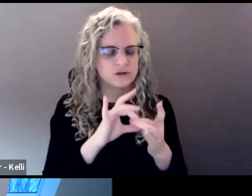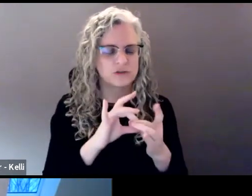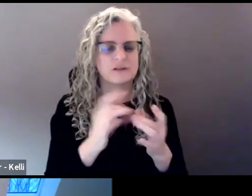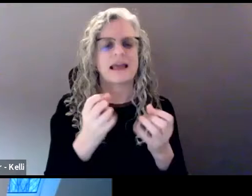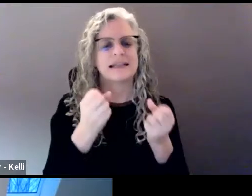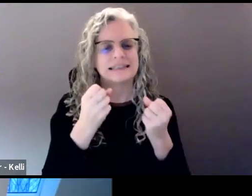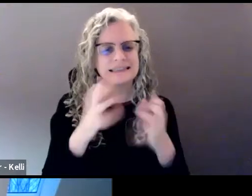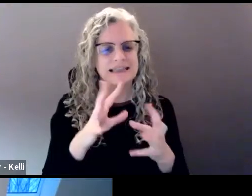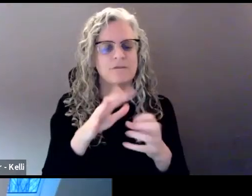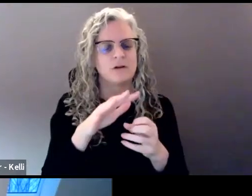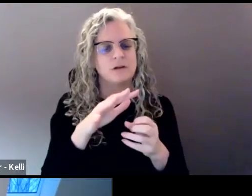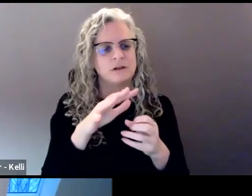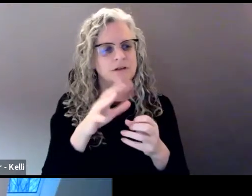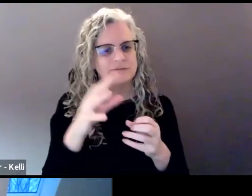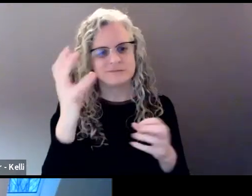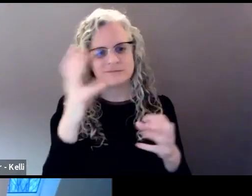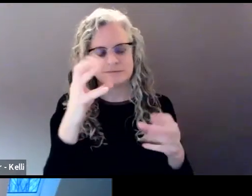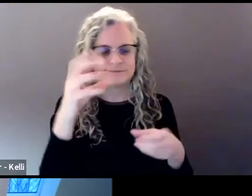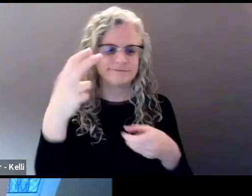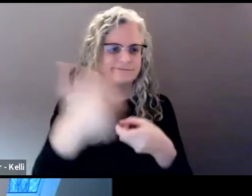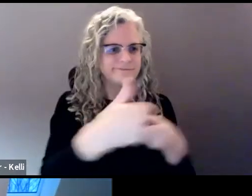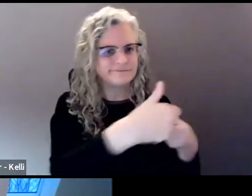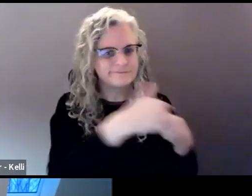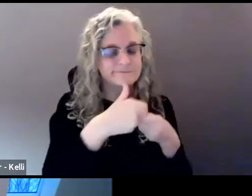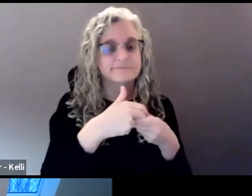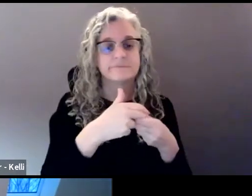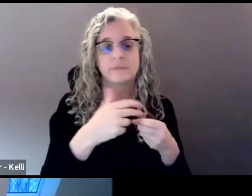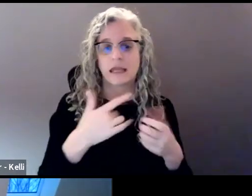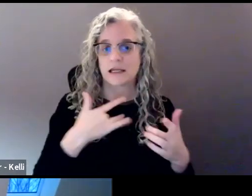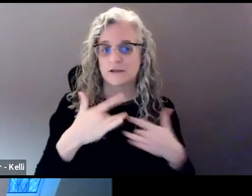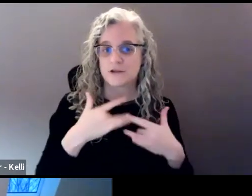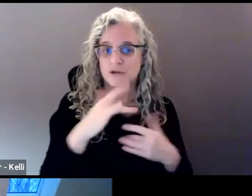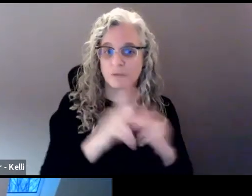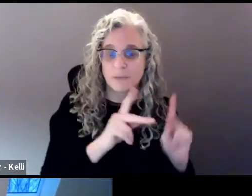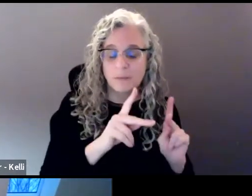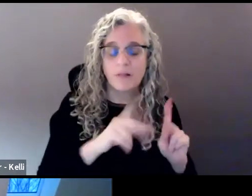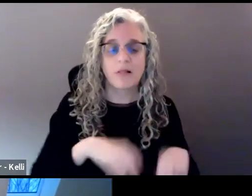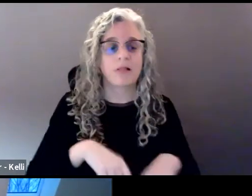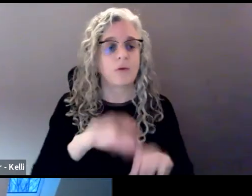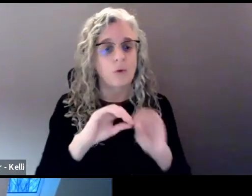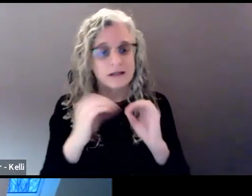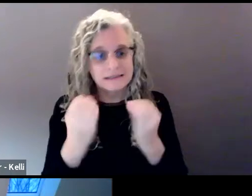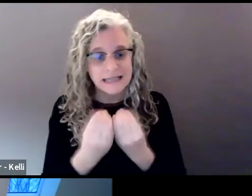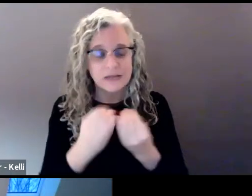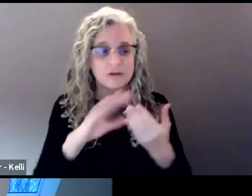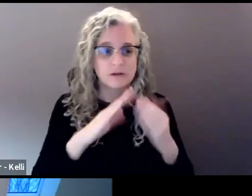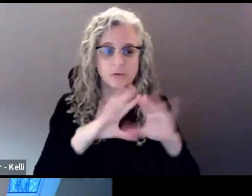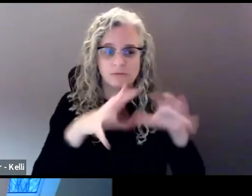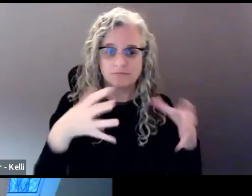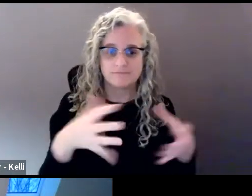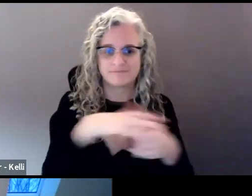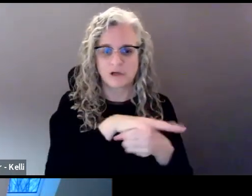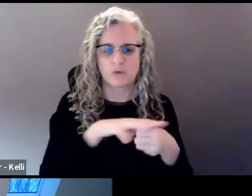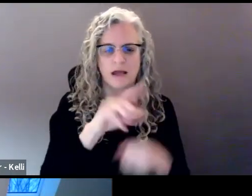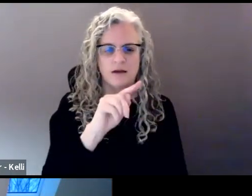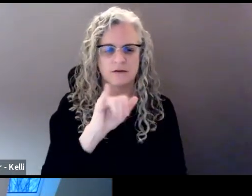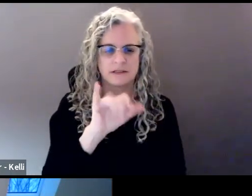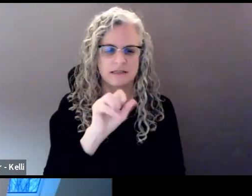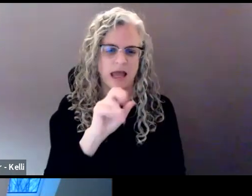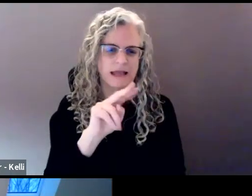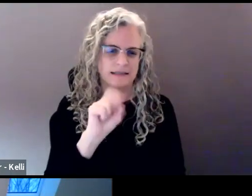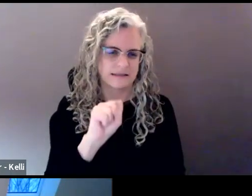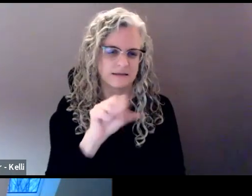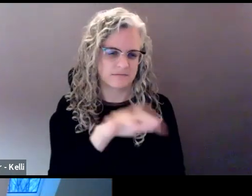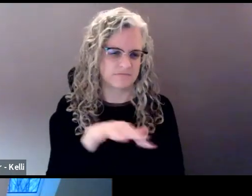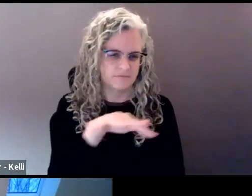coalition comprised of concerned citizens, organizations, and communities in and around Tyson's. We have